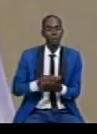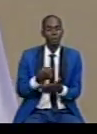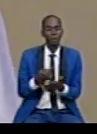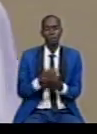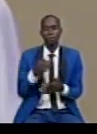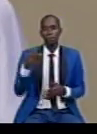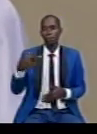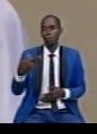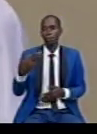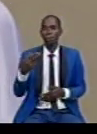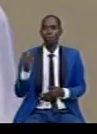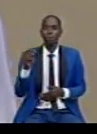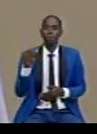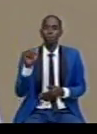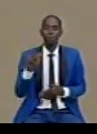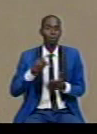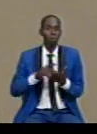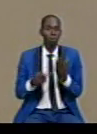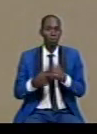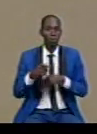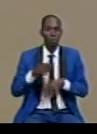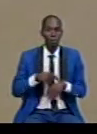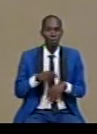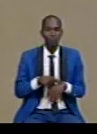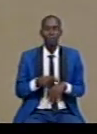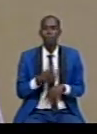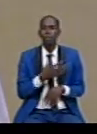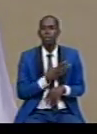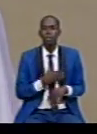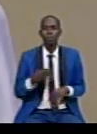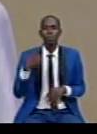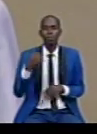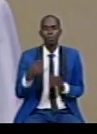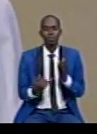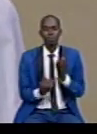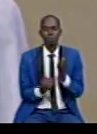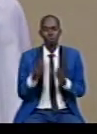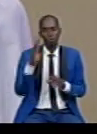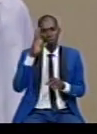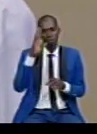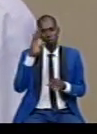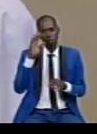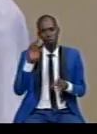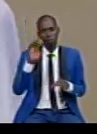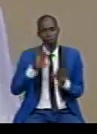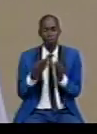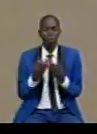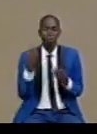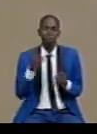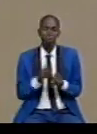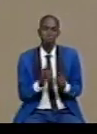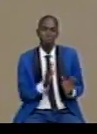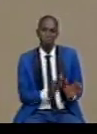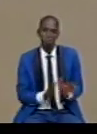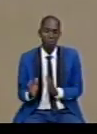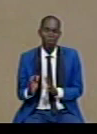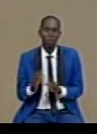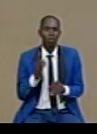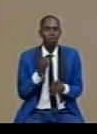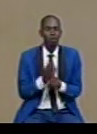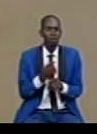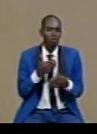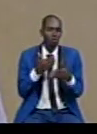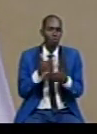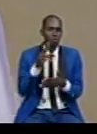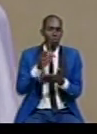coming, and then my junior ones were preparing at home. But just about 3 weeks to